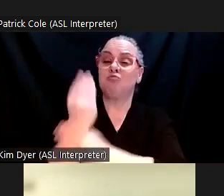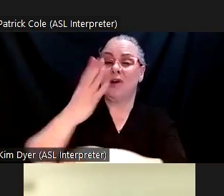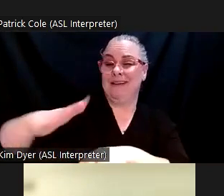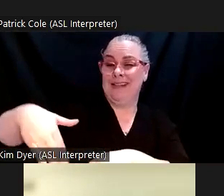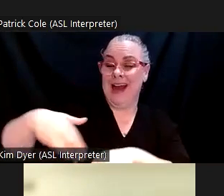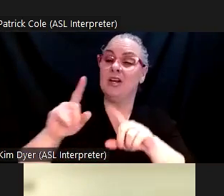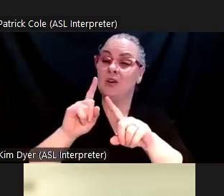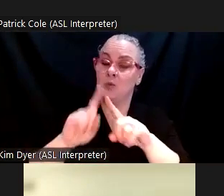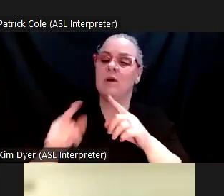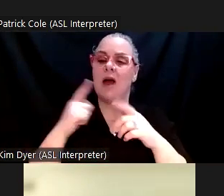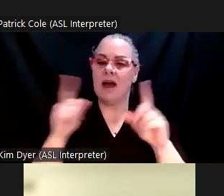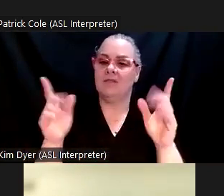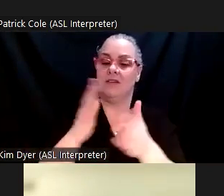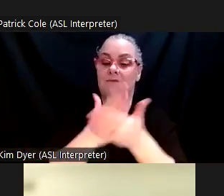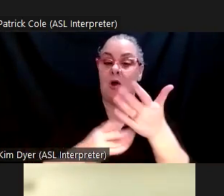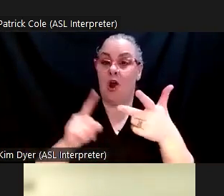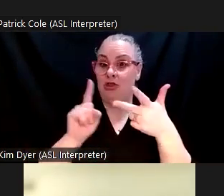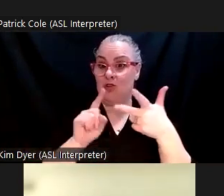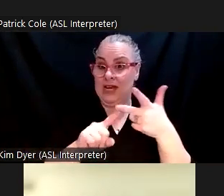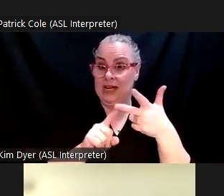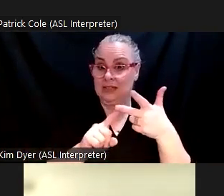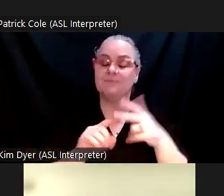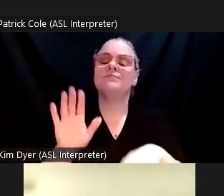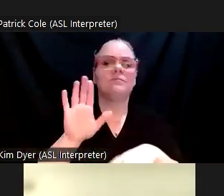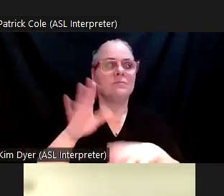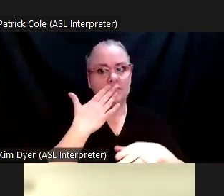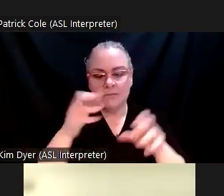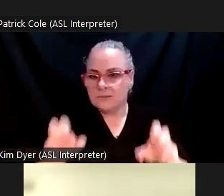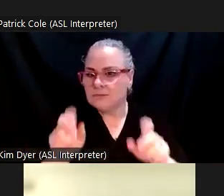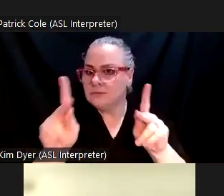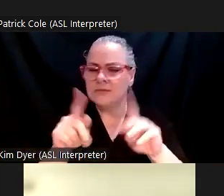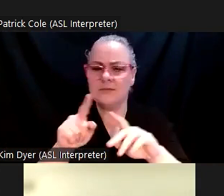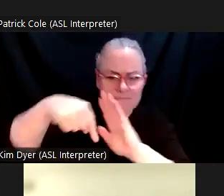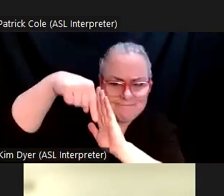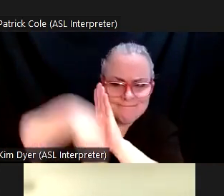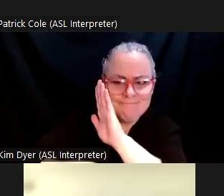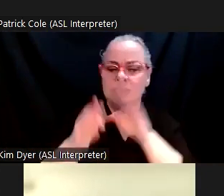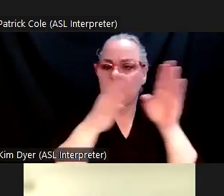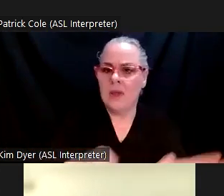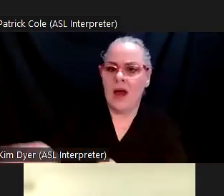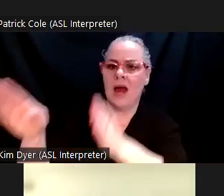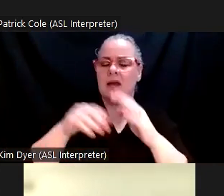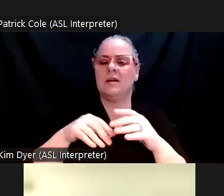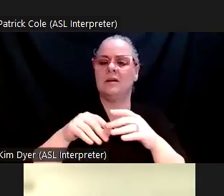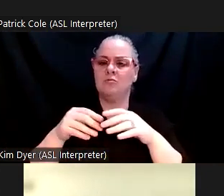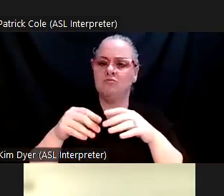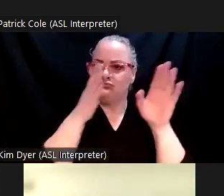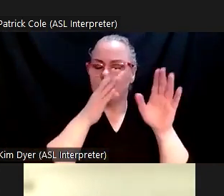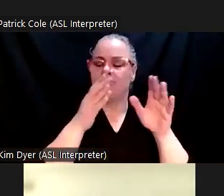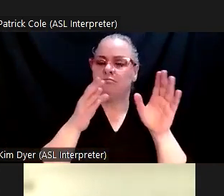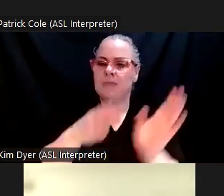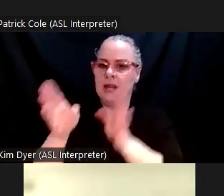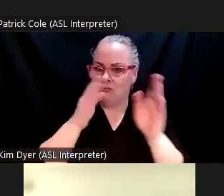is the comprehensive planning phase. And this is really an opportunity for a much deeper planning process, a comprehensive planning process that covers